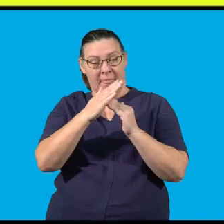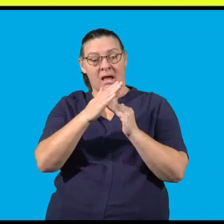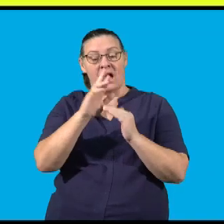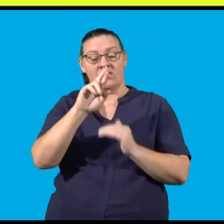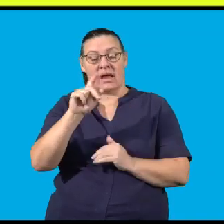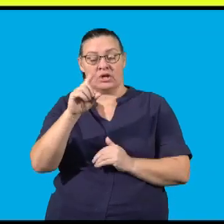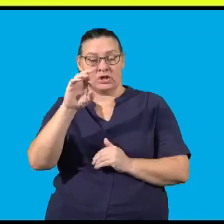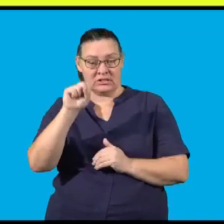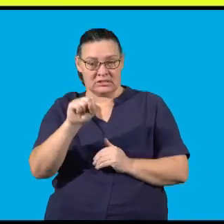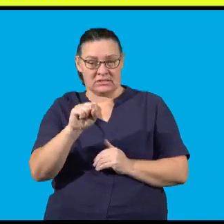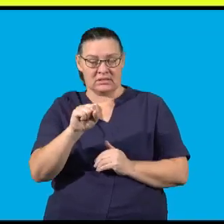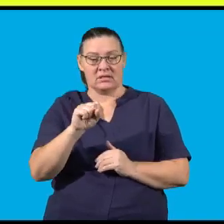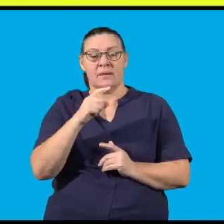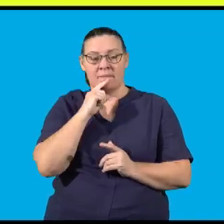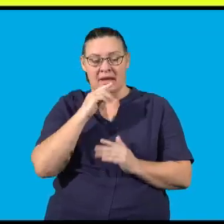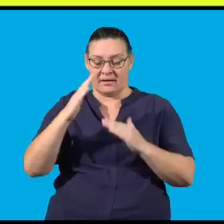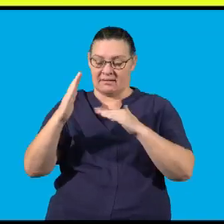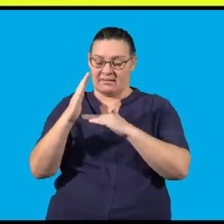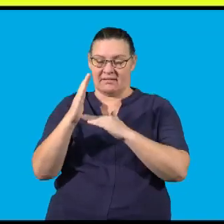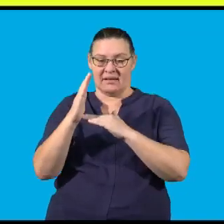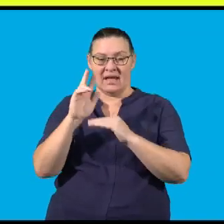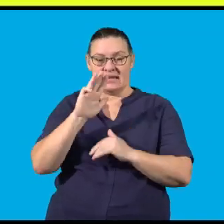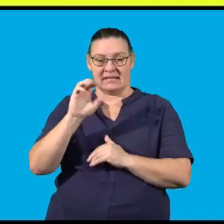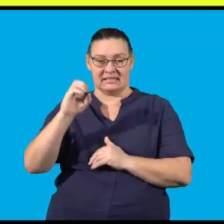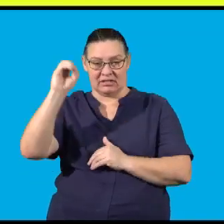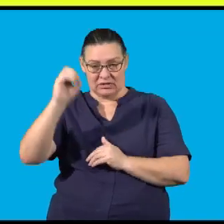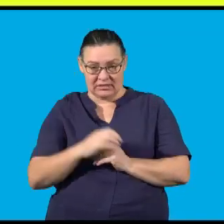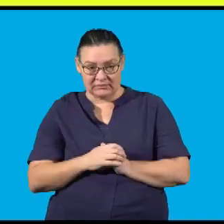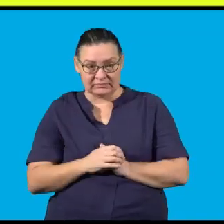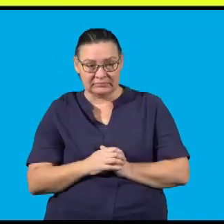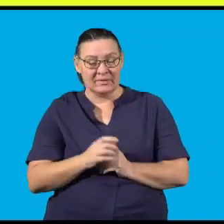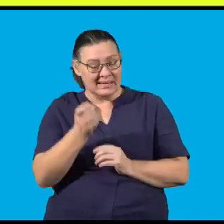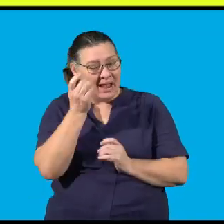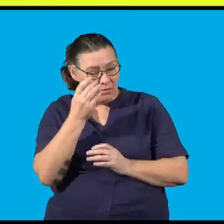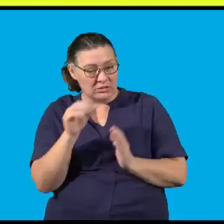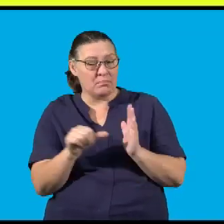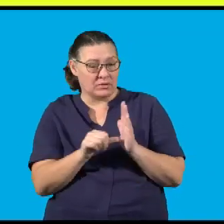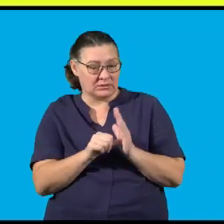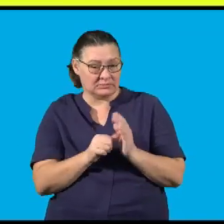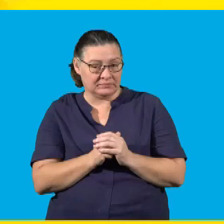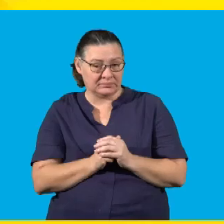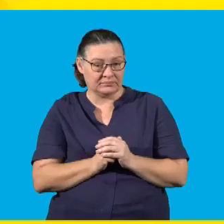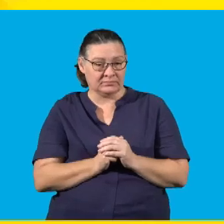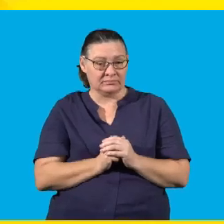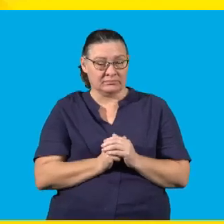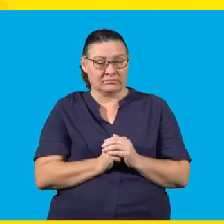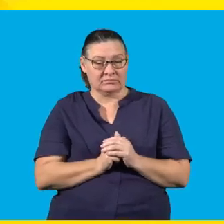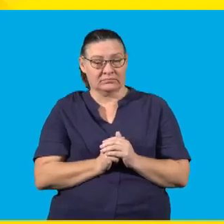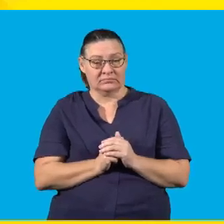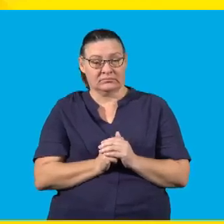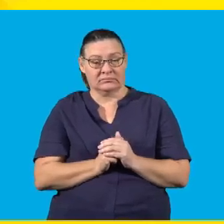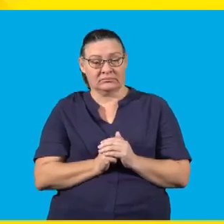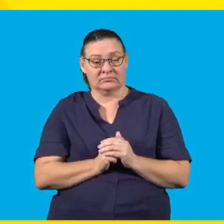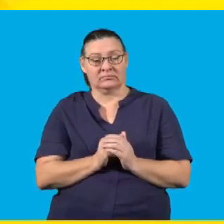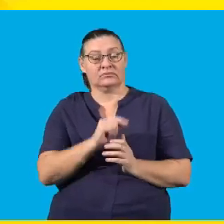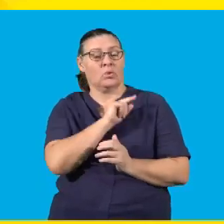the radius is perpendicular to the tangent. That's an important bit of information. Radius perpendicular to tangent at the point